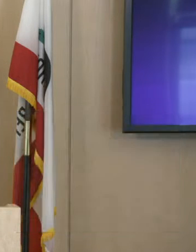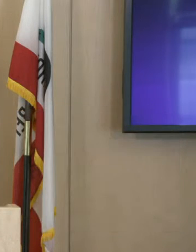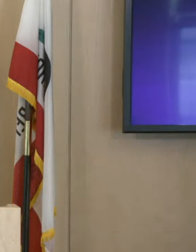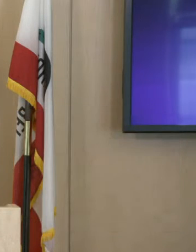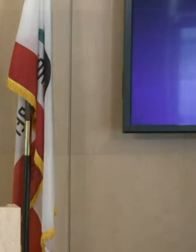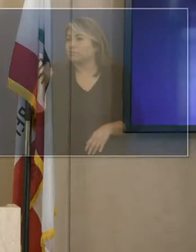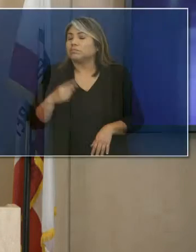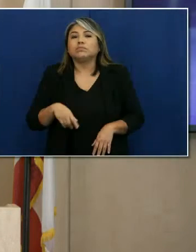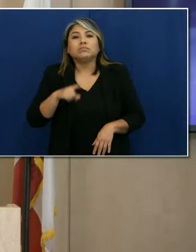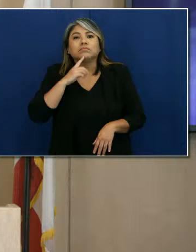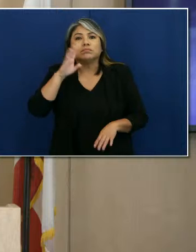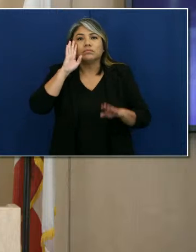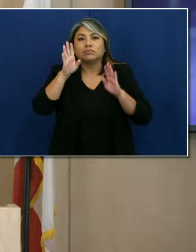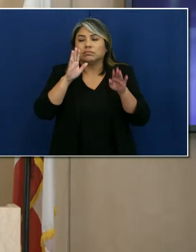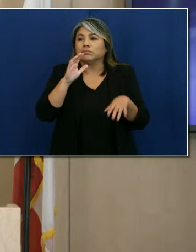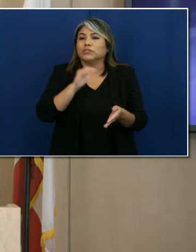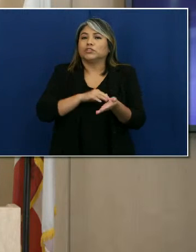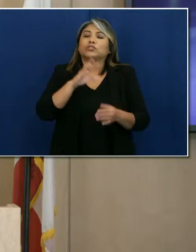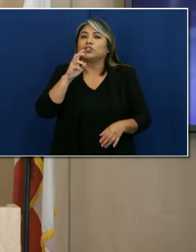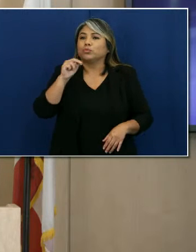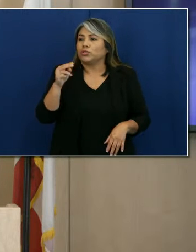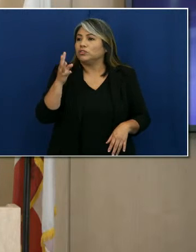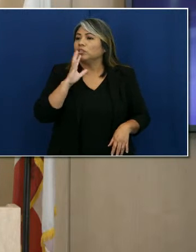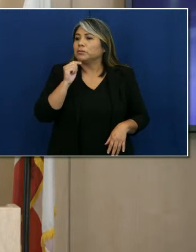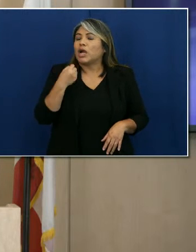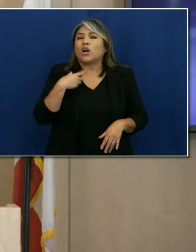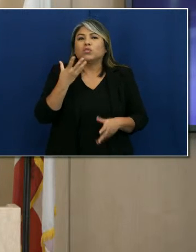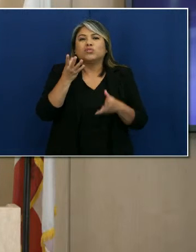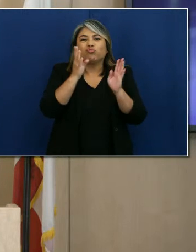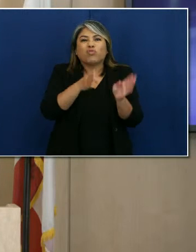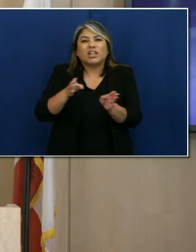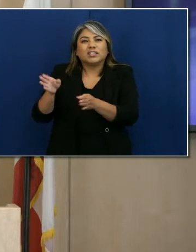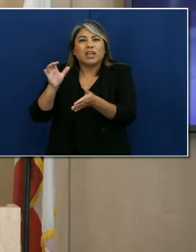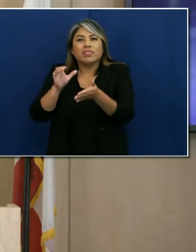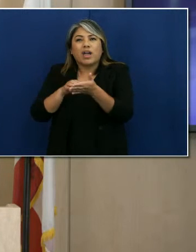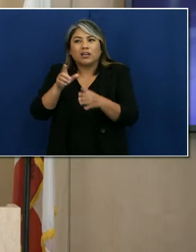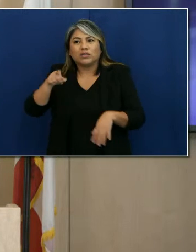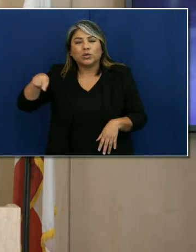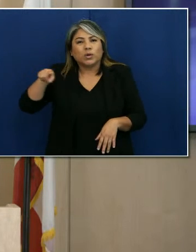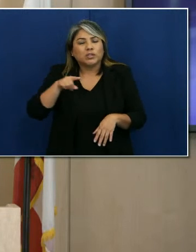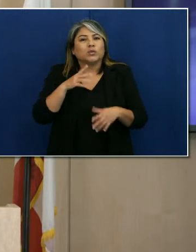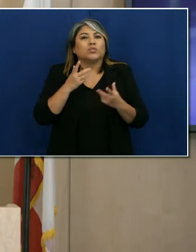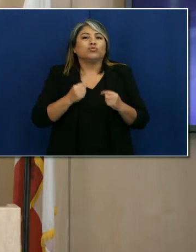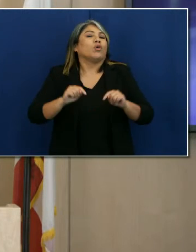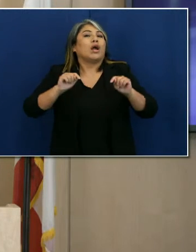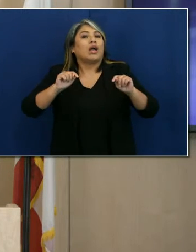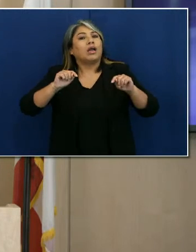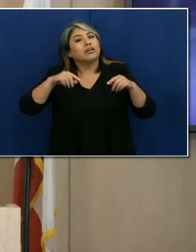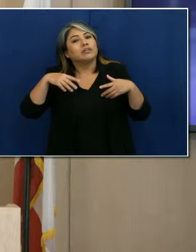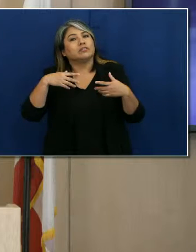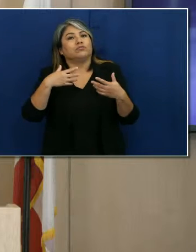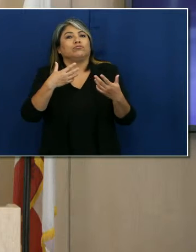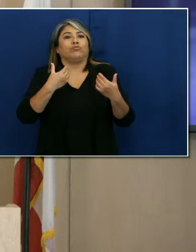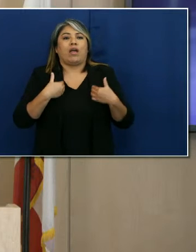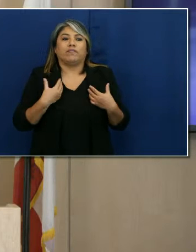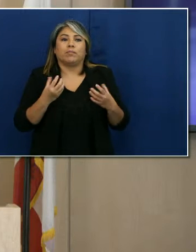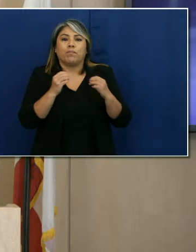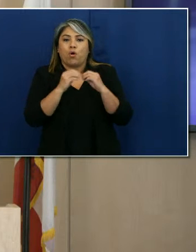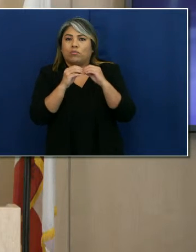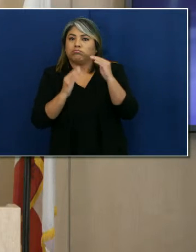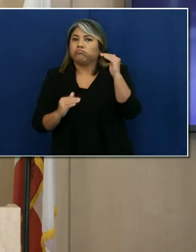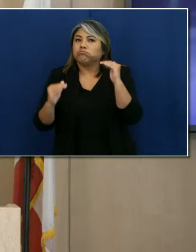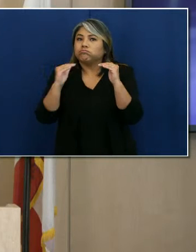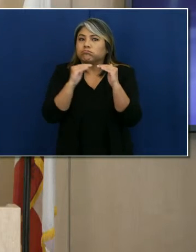Hi there, Dr. Wooten. You just spoke about some of the strategies that you guys are going to do to try to get our equity